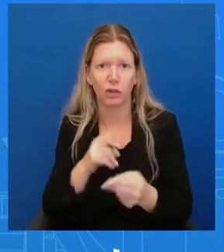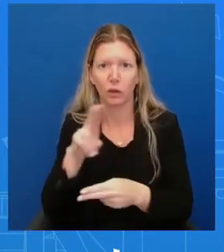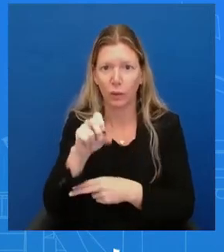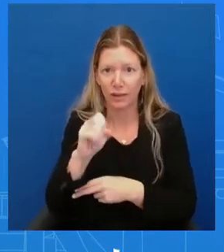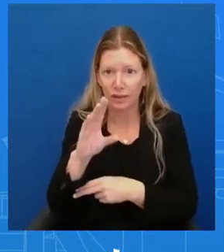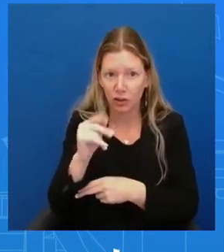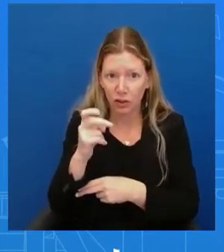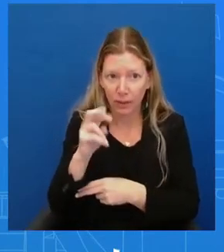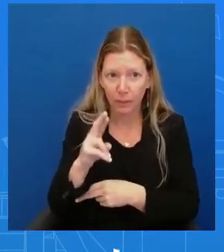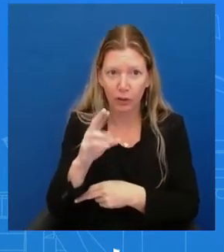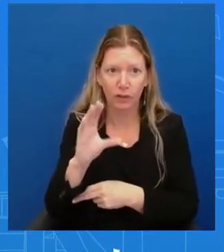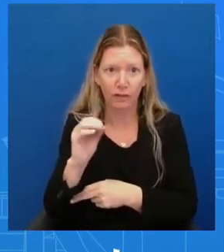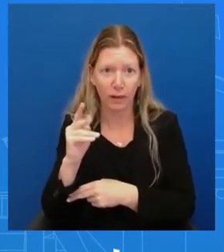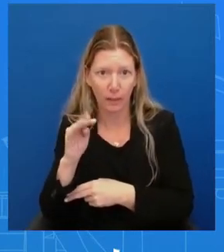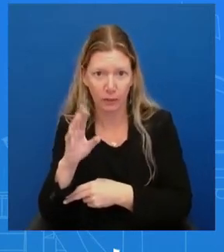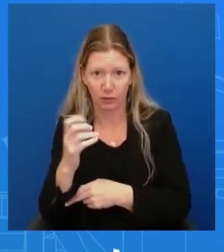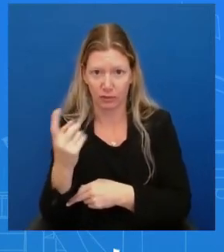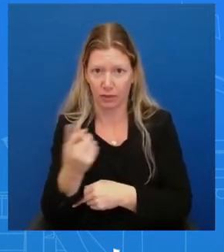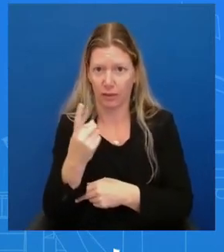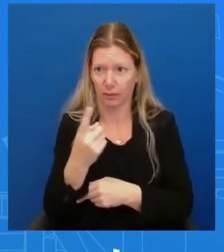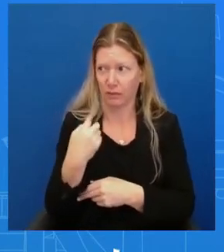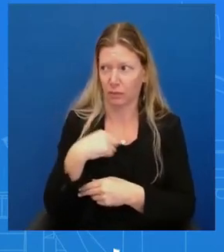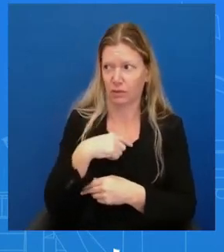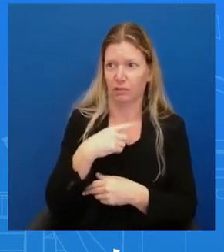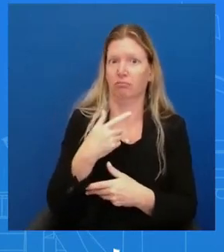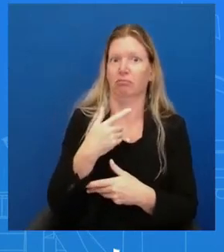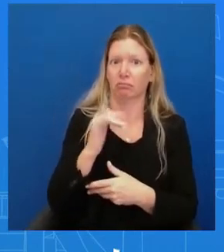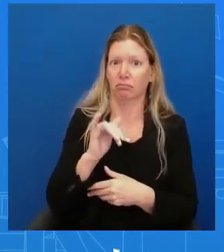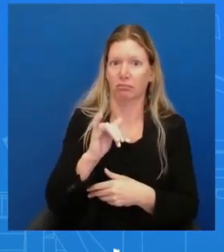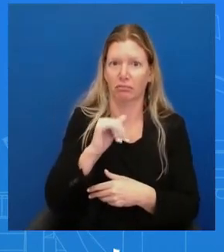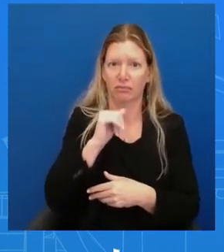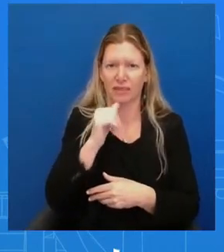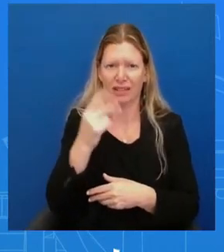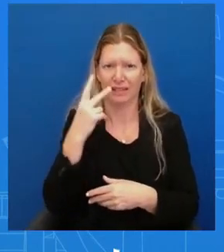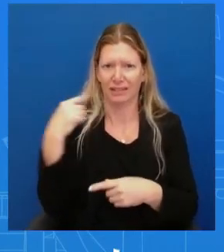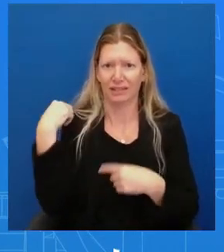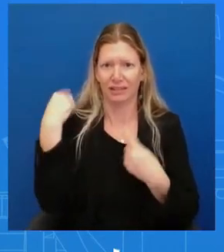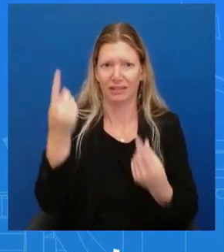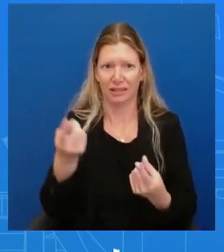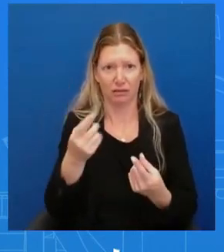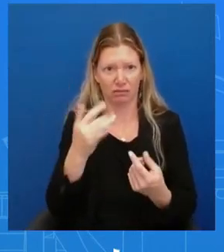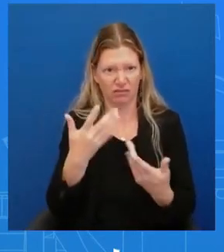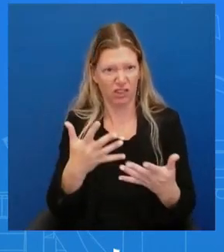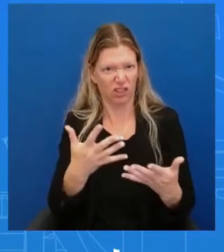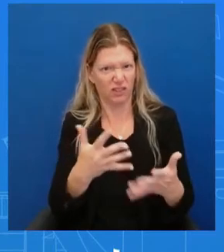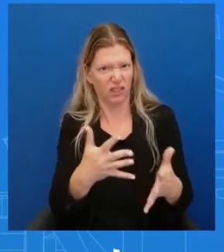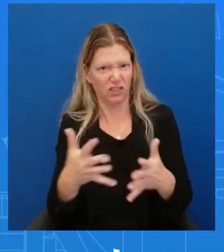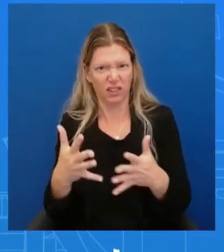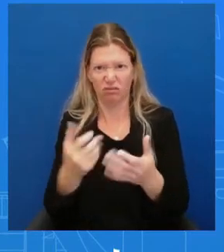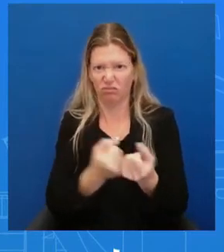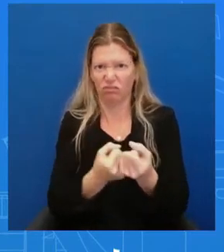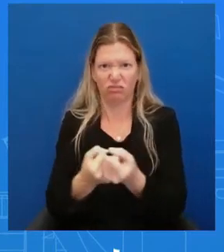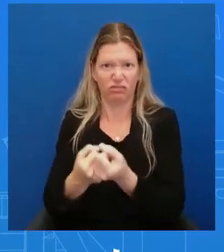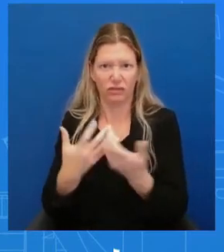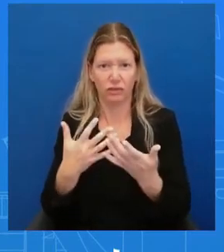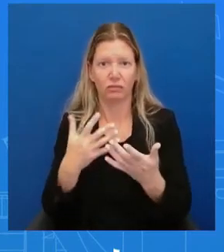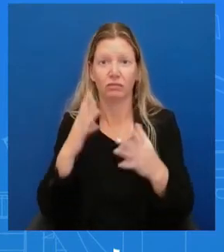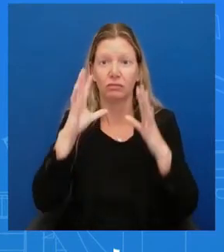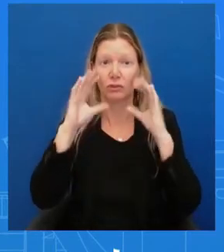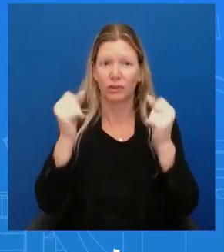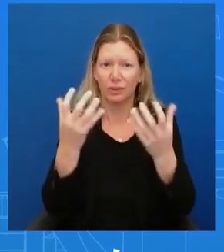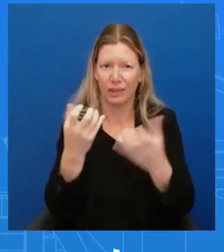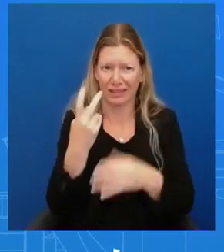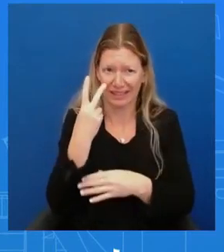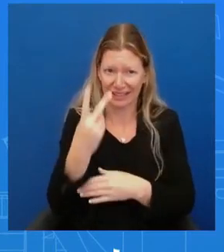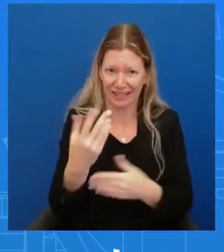to see is that being passed. He wants congressional Republicans to not put politics first, to put majority of Americans want us to